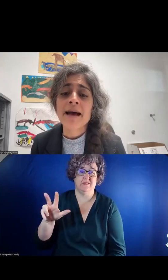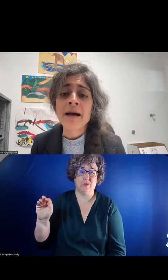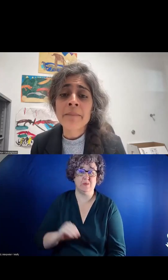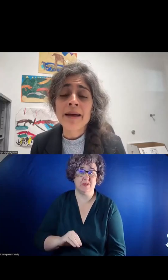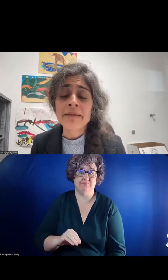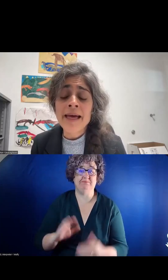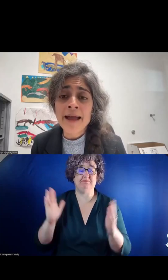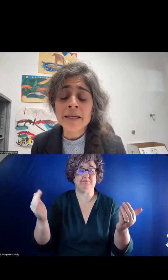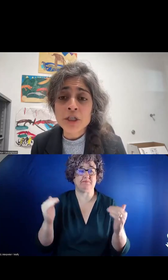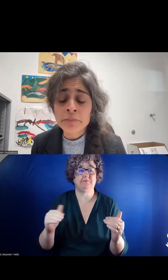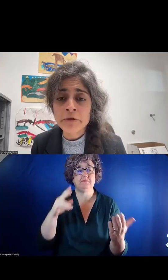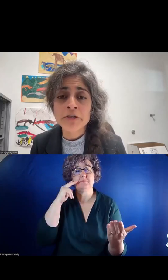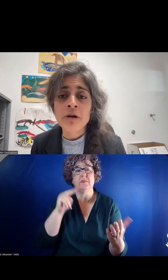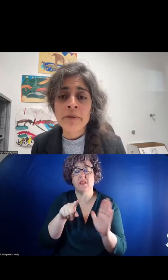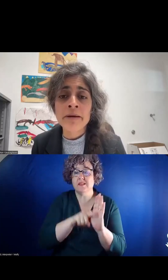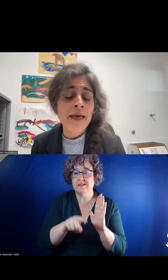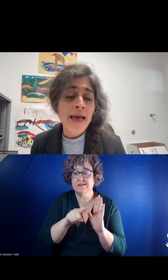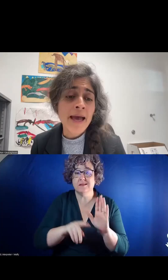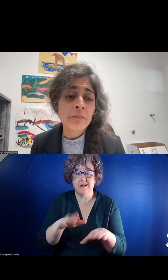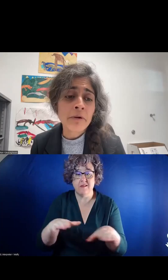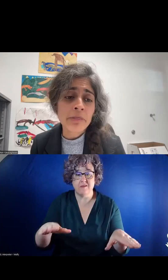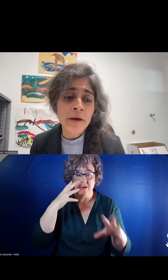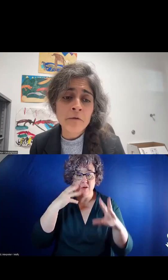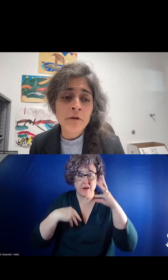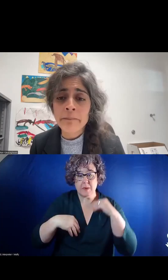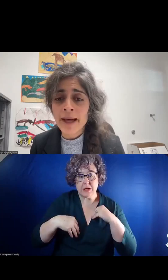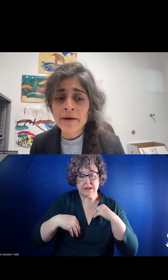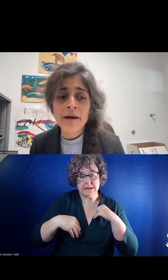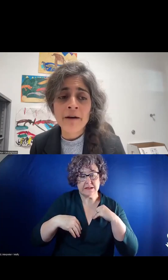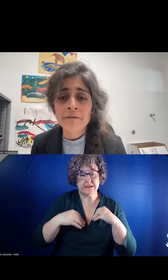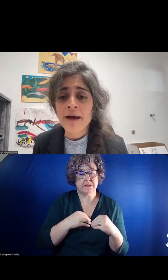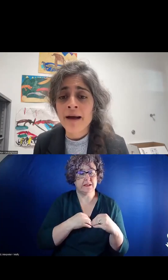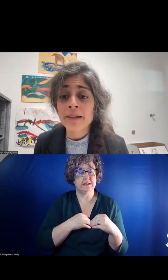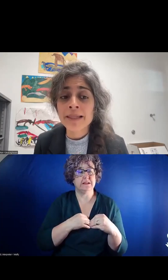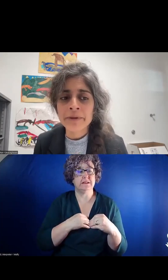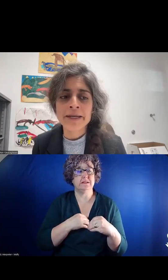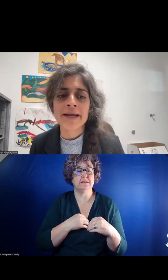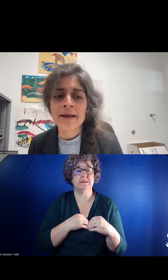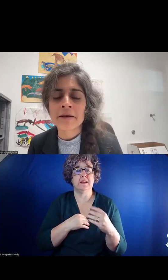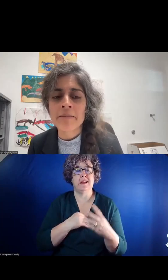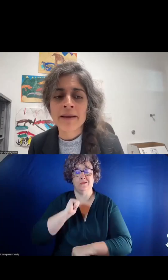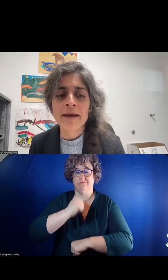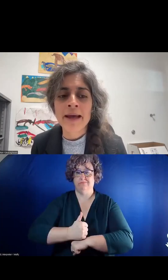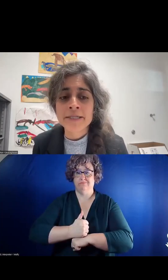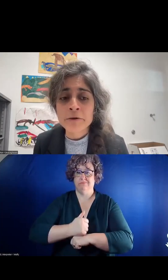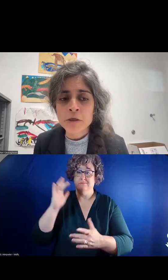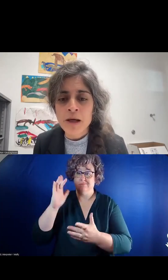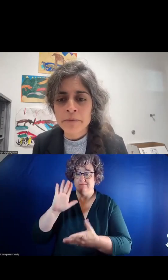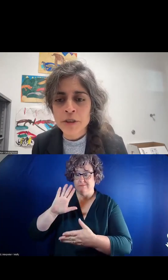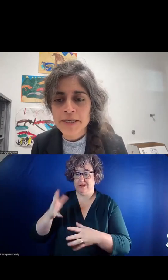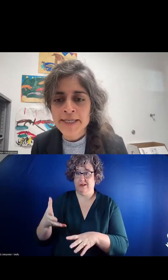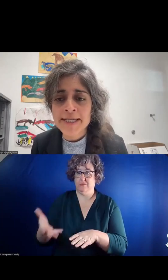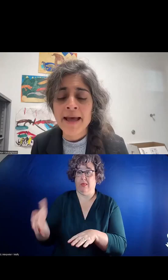experiences that contribute to trauma, and you put that over a bed of limited economic and